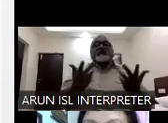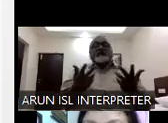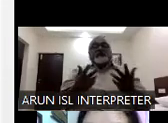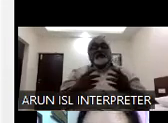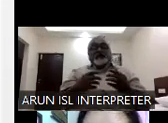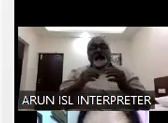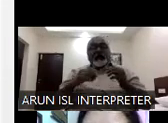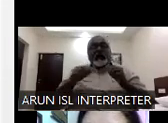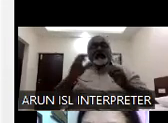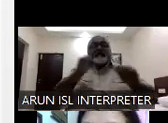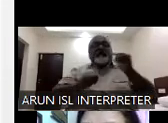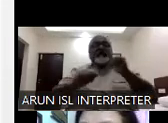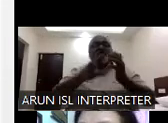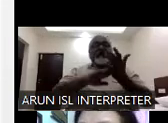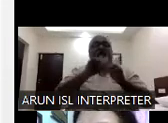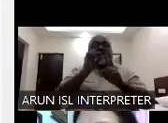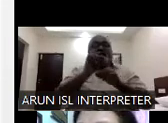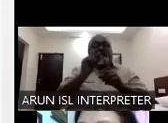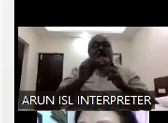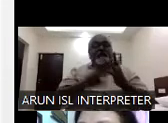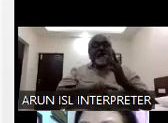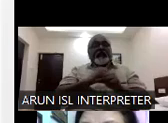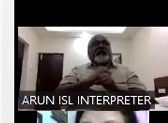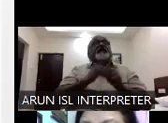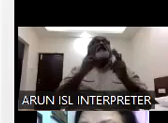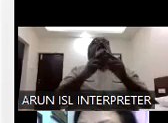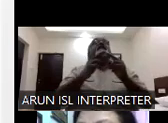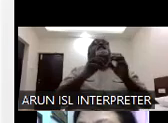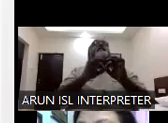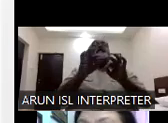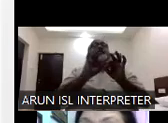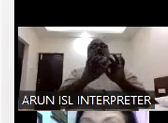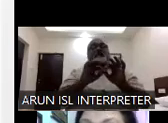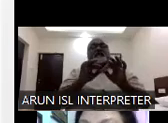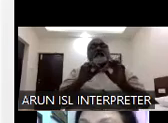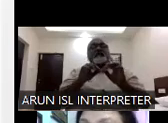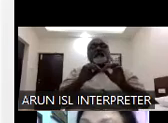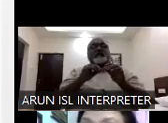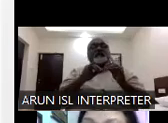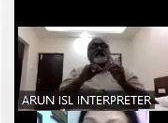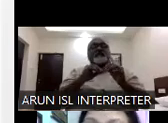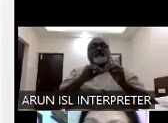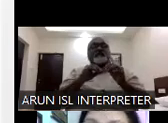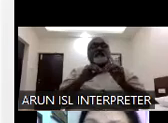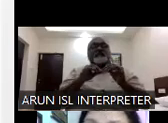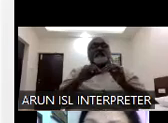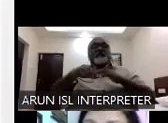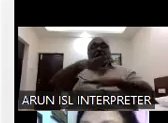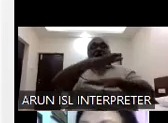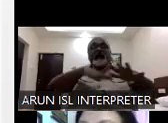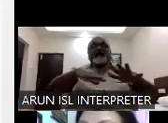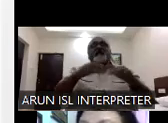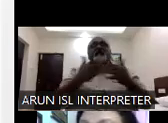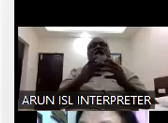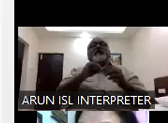important to understand, to plan and the strategies towards social inclusion of people. Now, social inclusion can